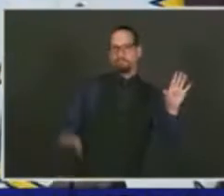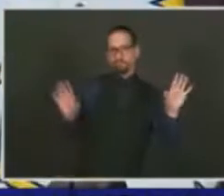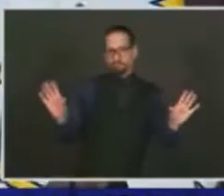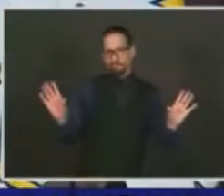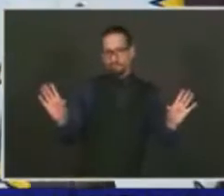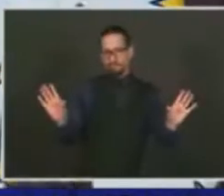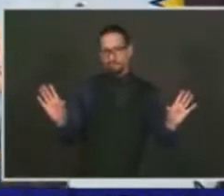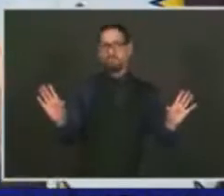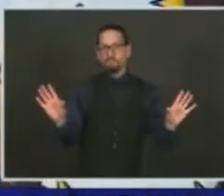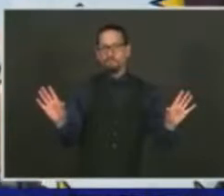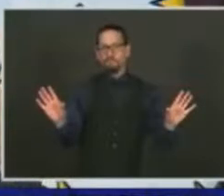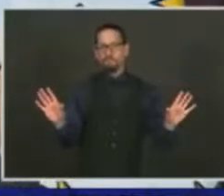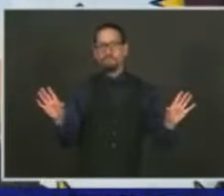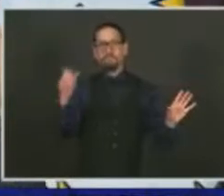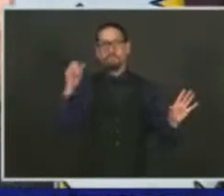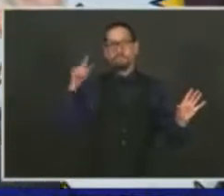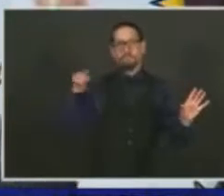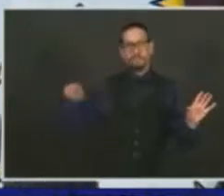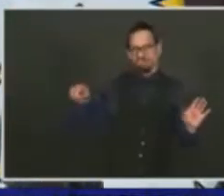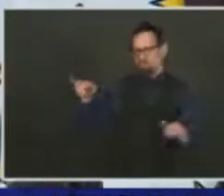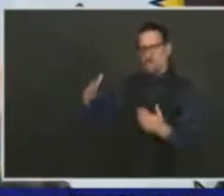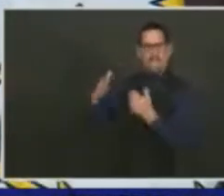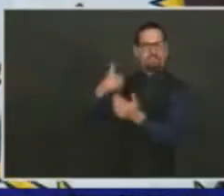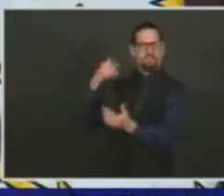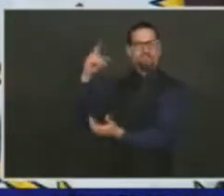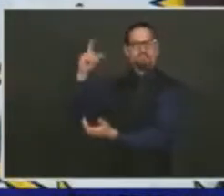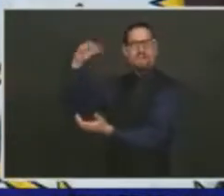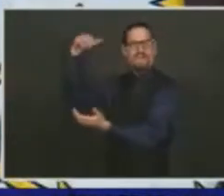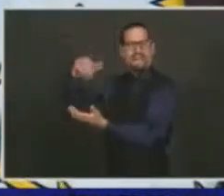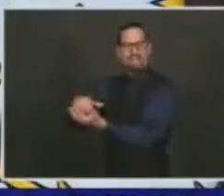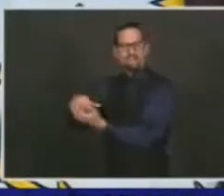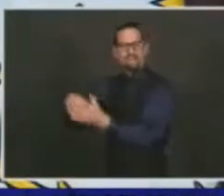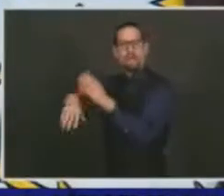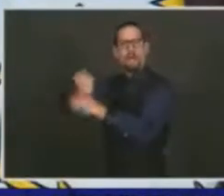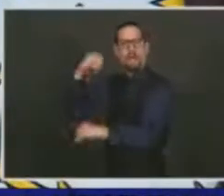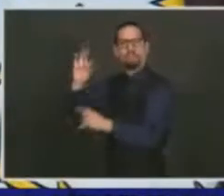the 100,000, 312 among the 50,000.